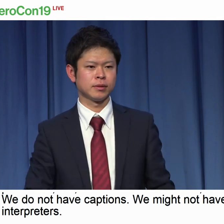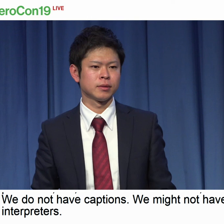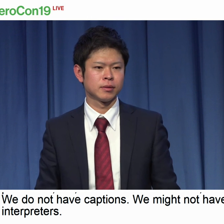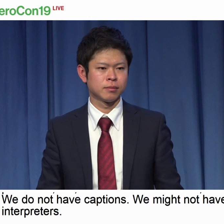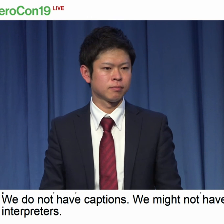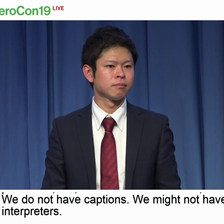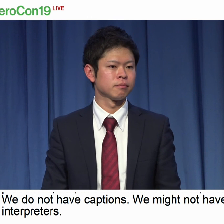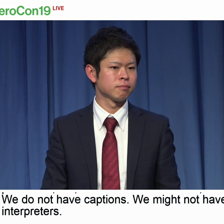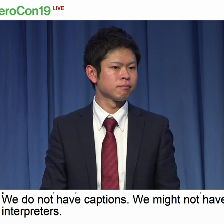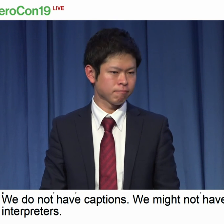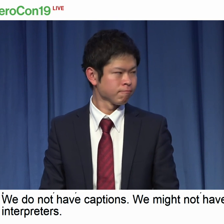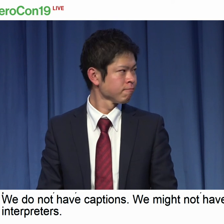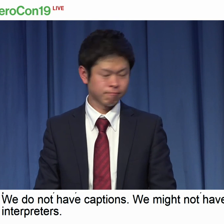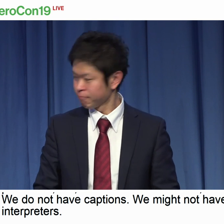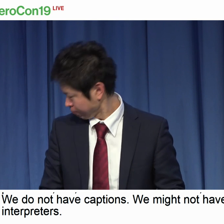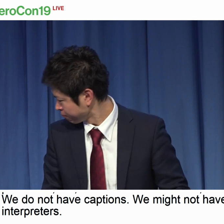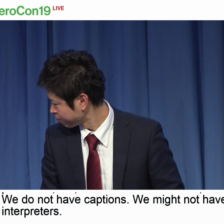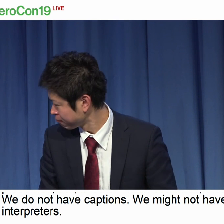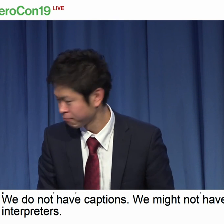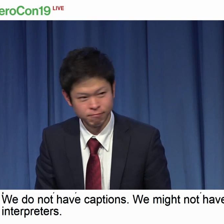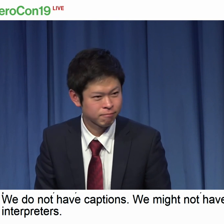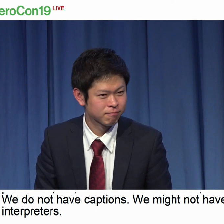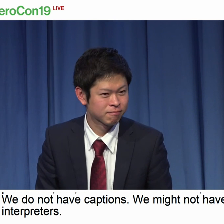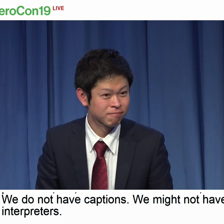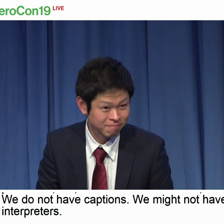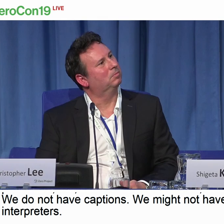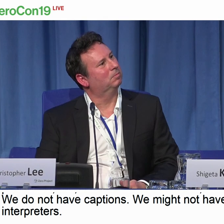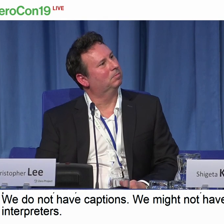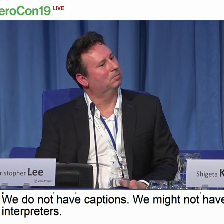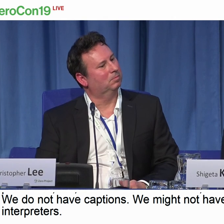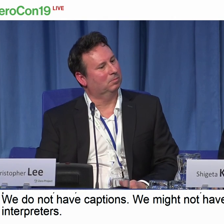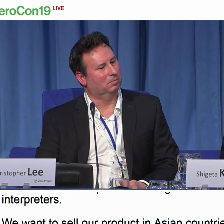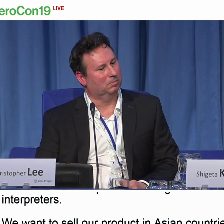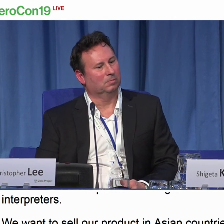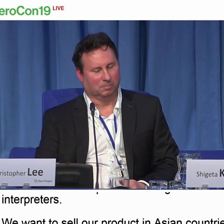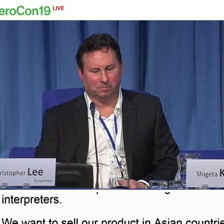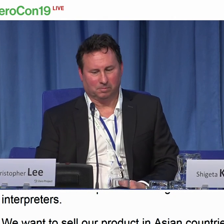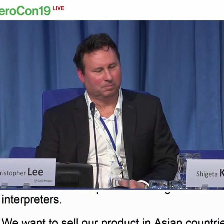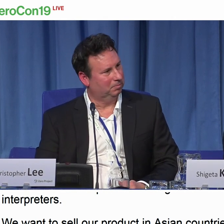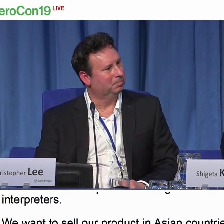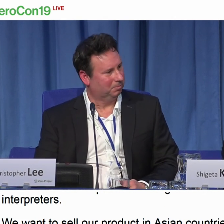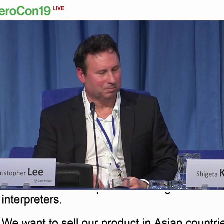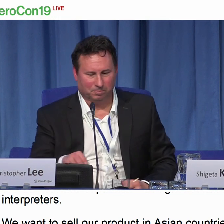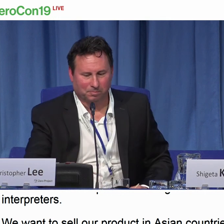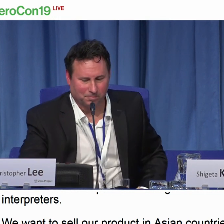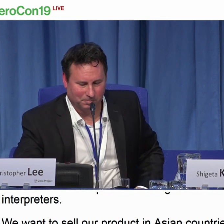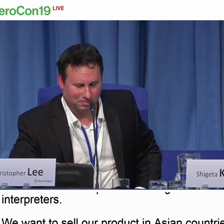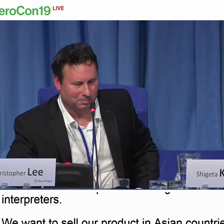people access to information at TV. This is a big challenge that we have.